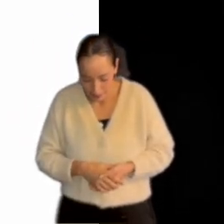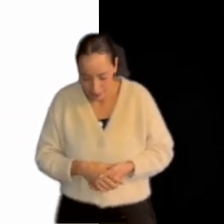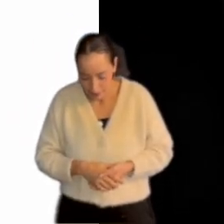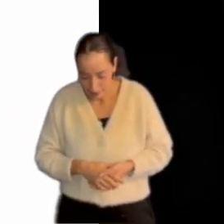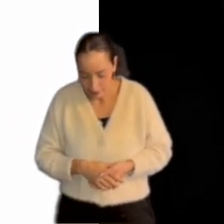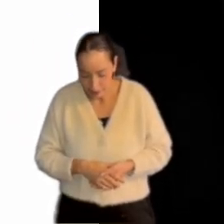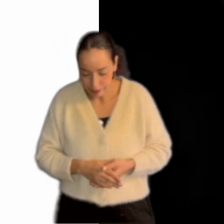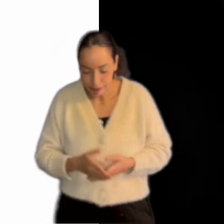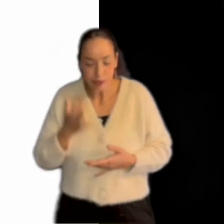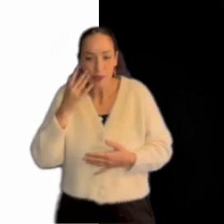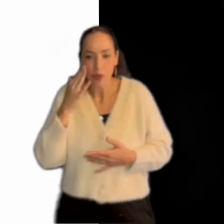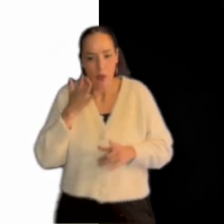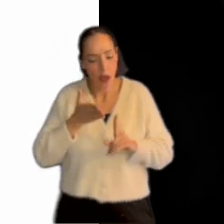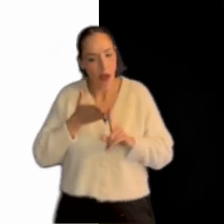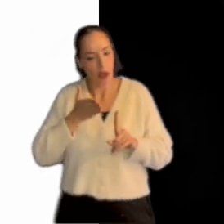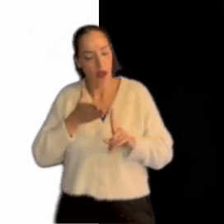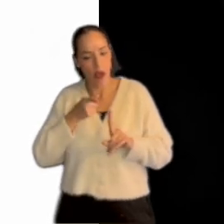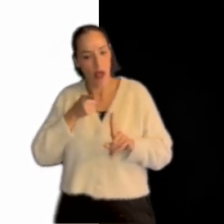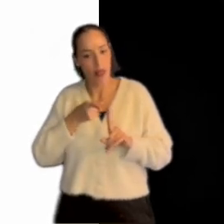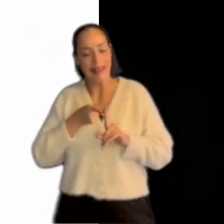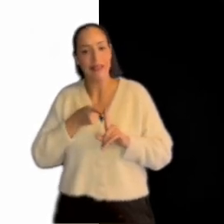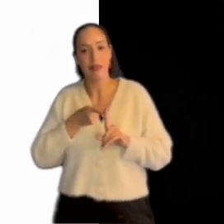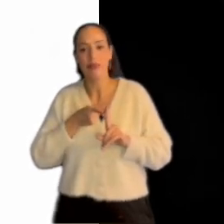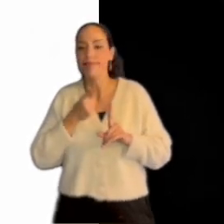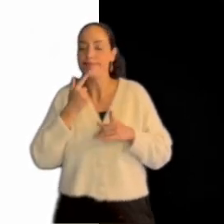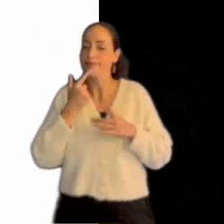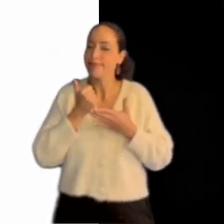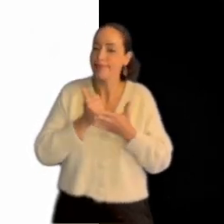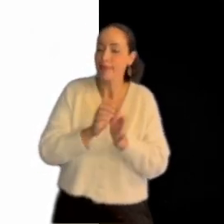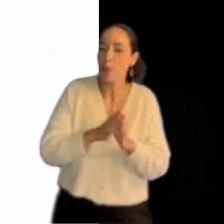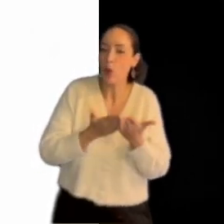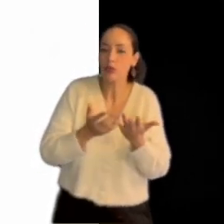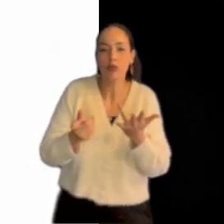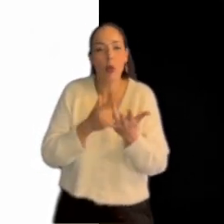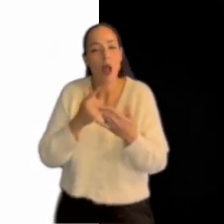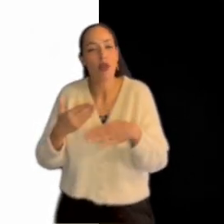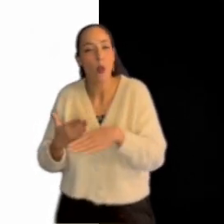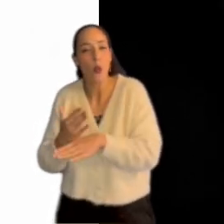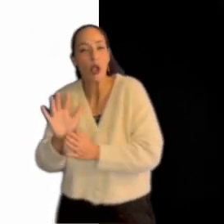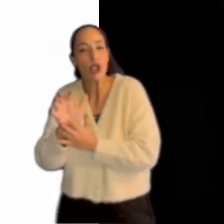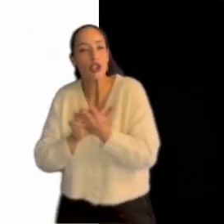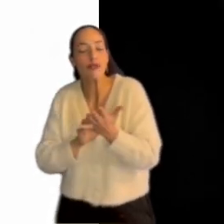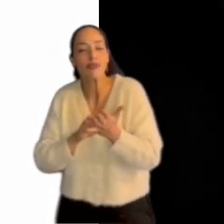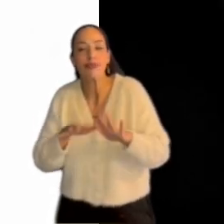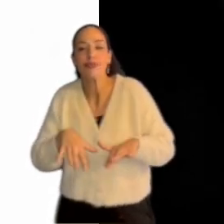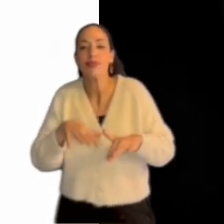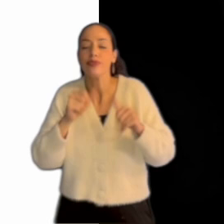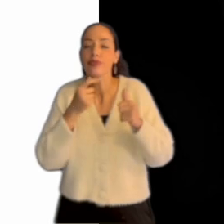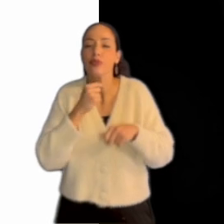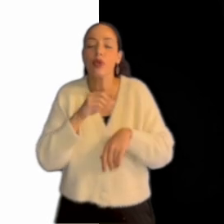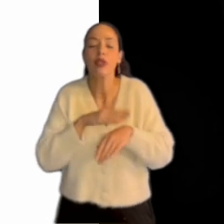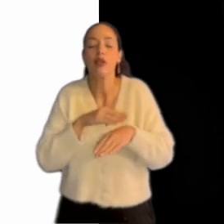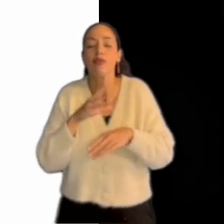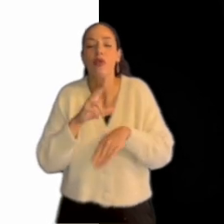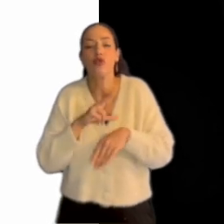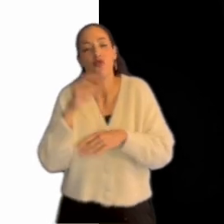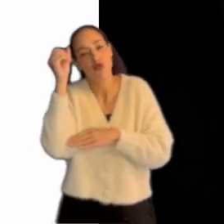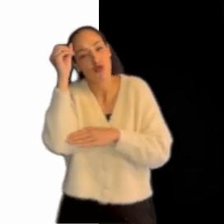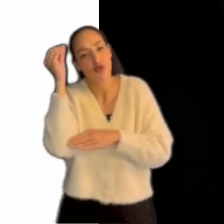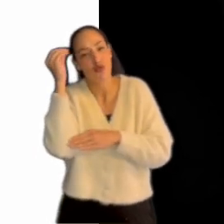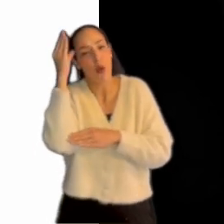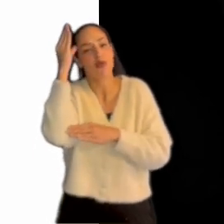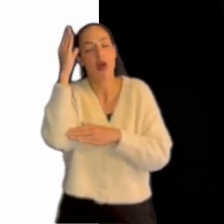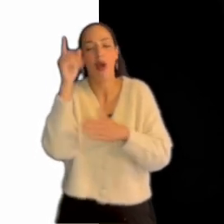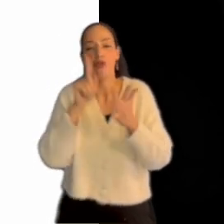work. I started with Dr. Julie Smith's Why Has Nobody Told Me This Before? A book which creates solidarity, offers reassurance,